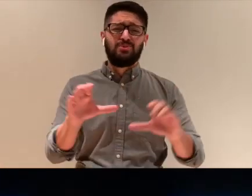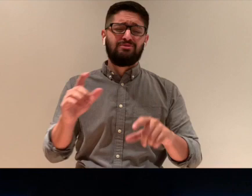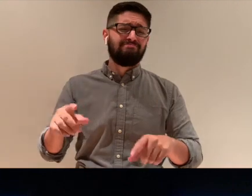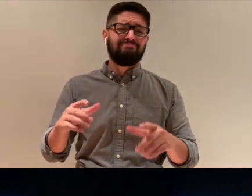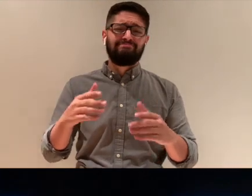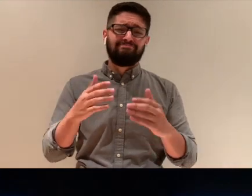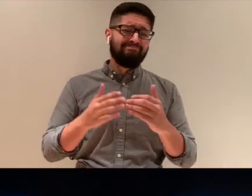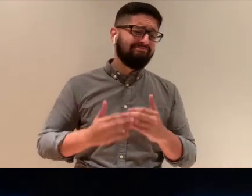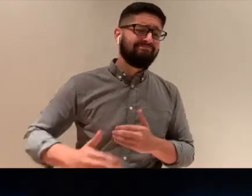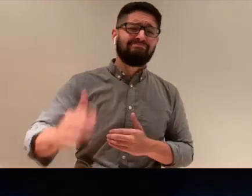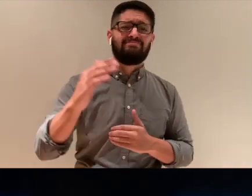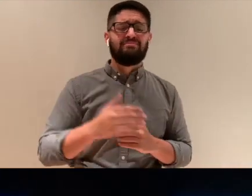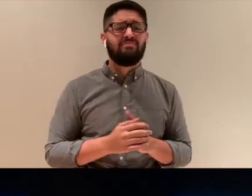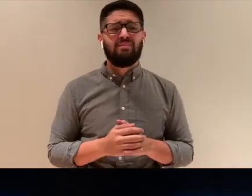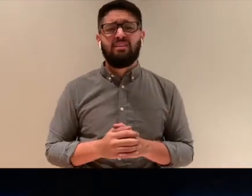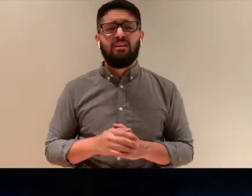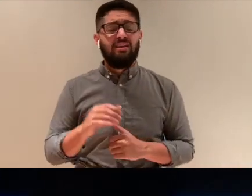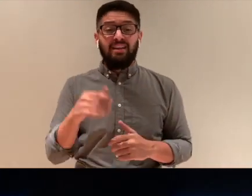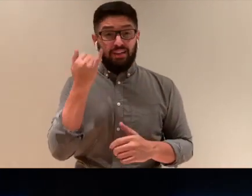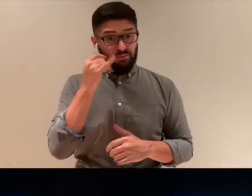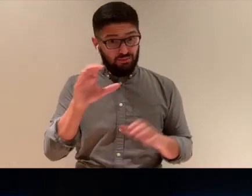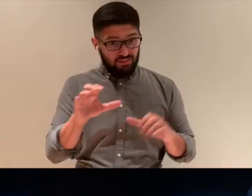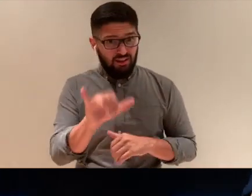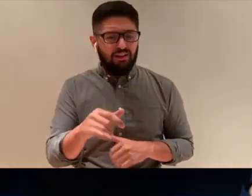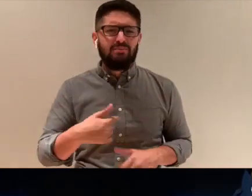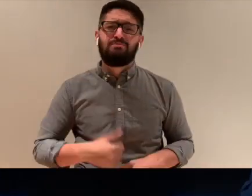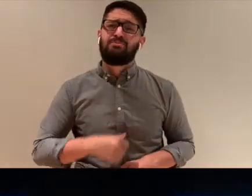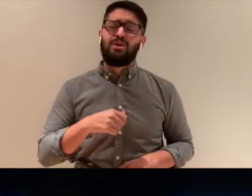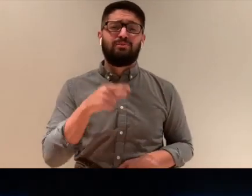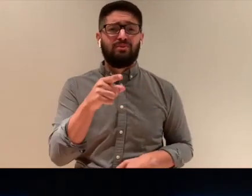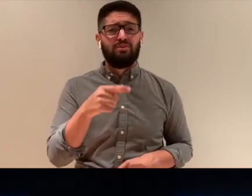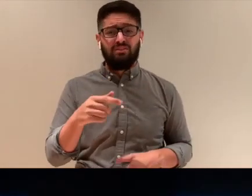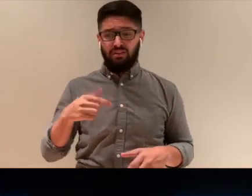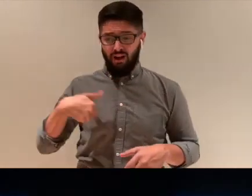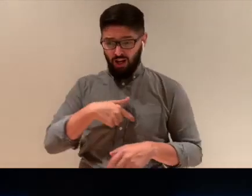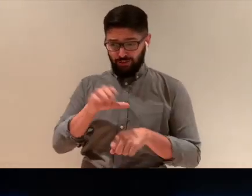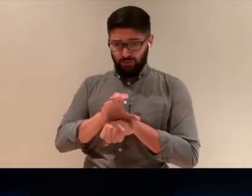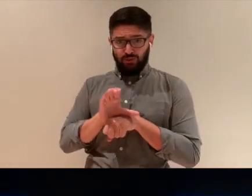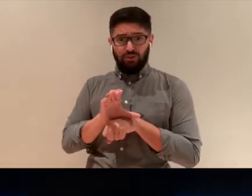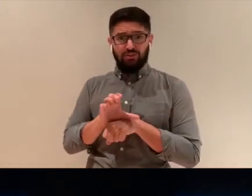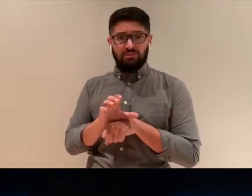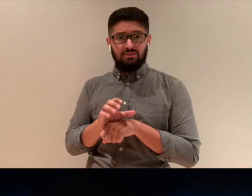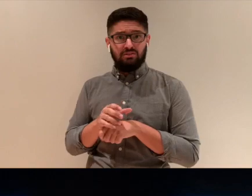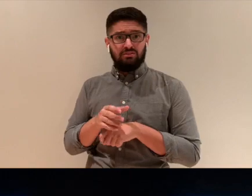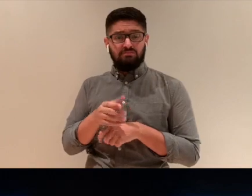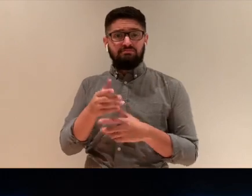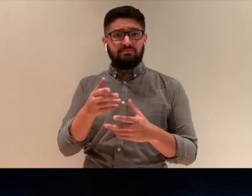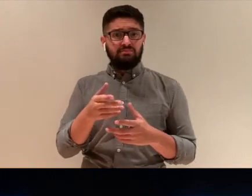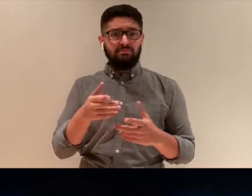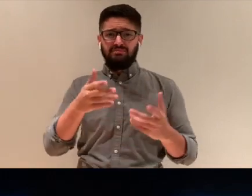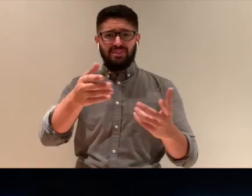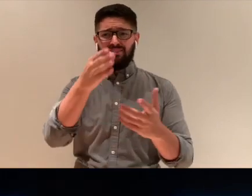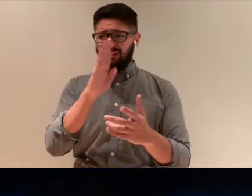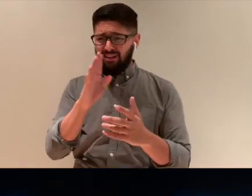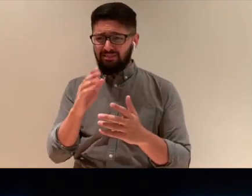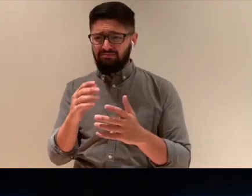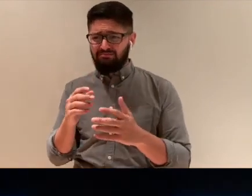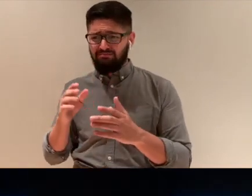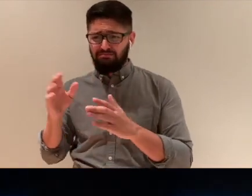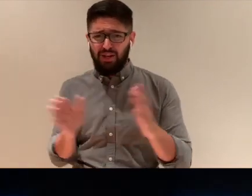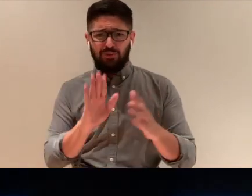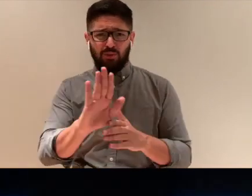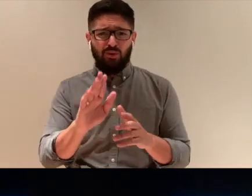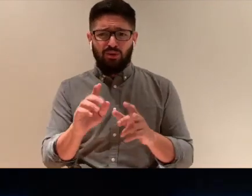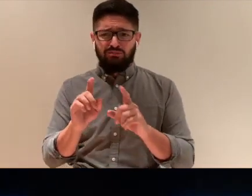ever do. And if you did that, listen, I am so proud of you. And us as a church, listen, God didn't design your journey with the Lord to be